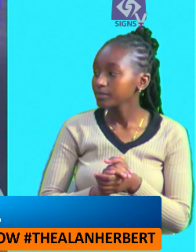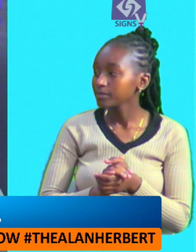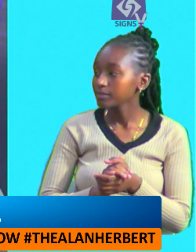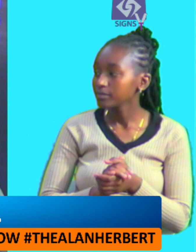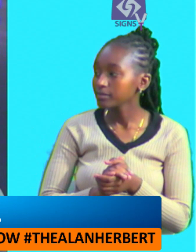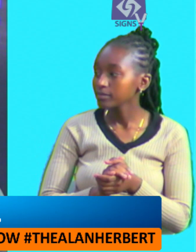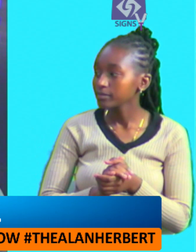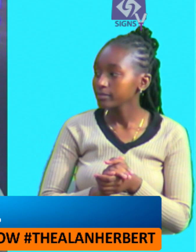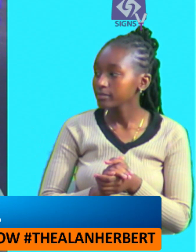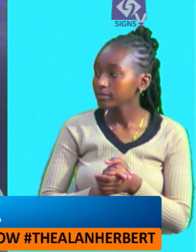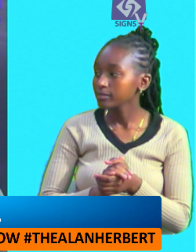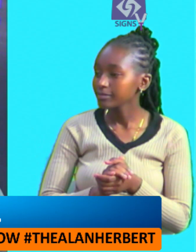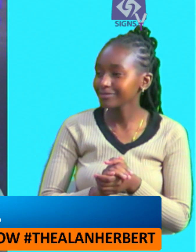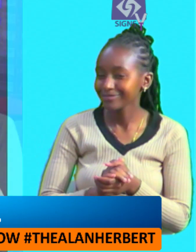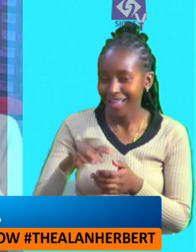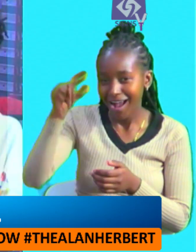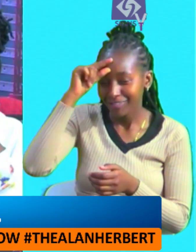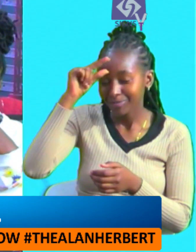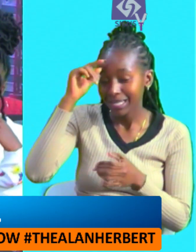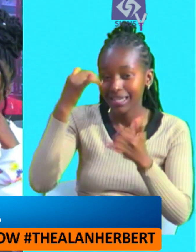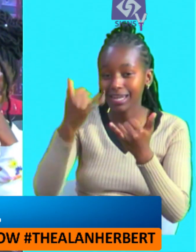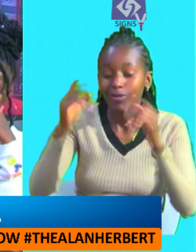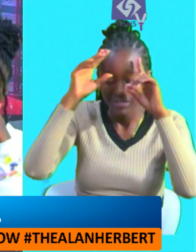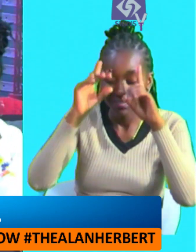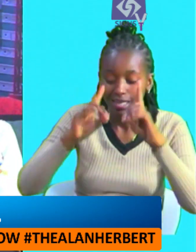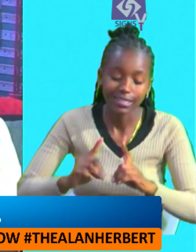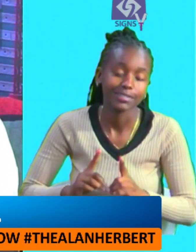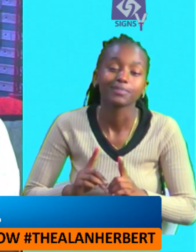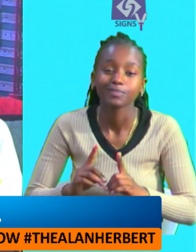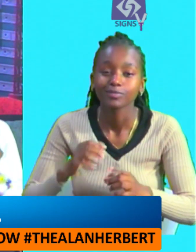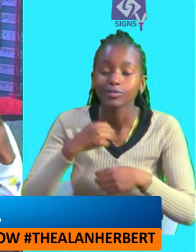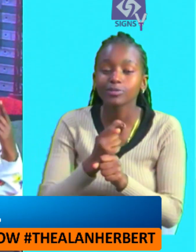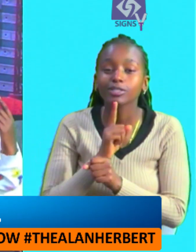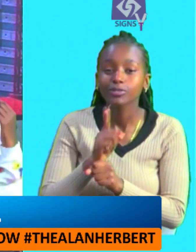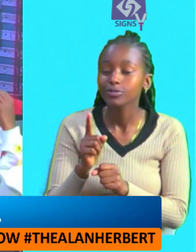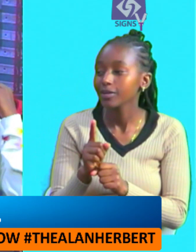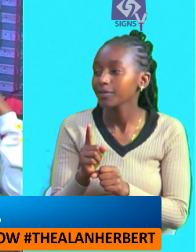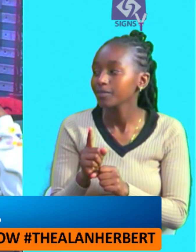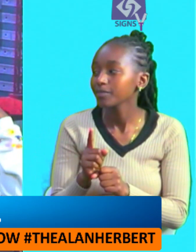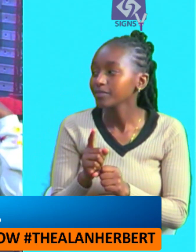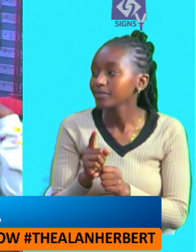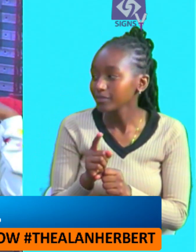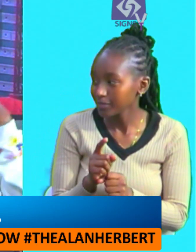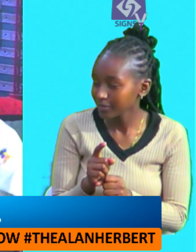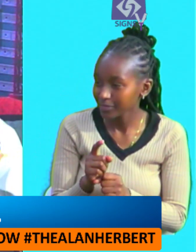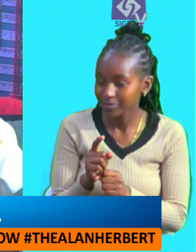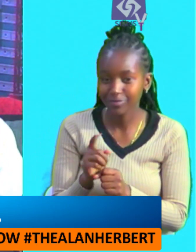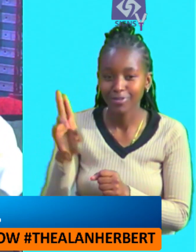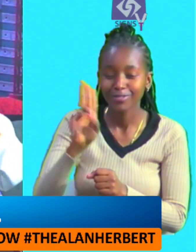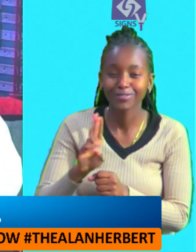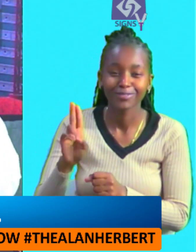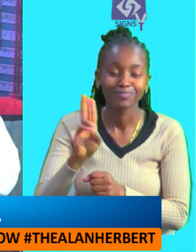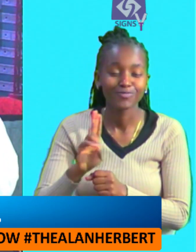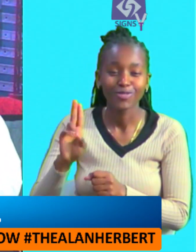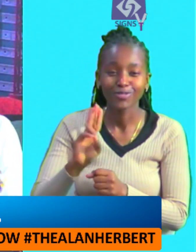Hata nikikuja leo, I think nilikuwa naangalia back vitu zenye we had planned for in 2022, even as a family, even